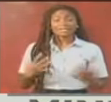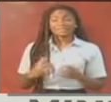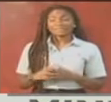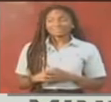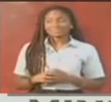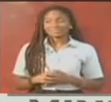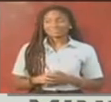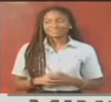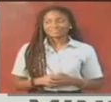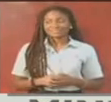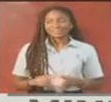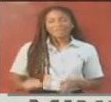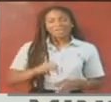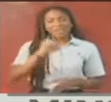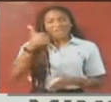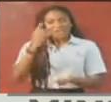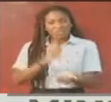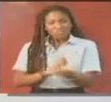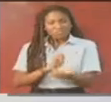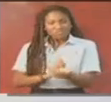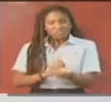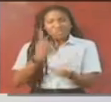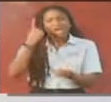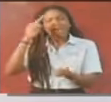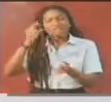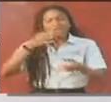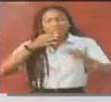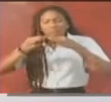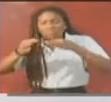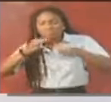on the progress of the COVID-19 vaccinations.